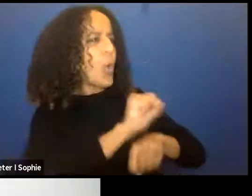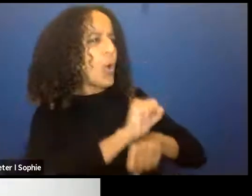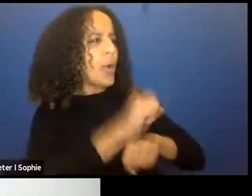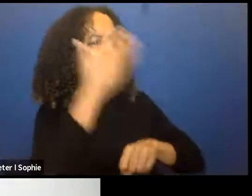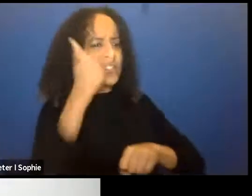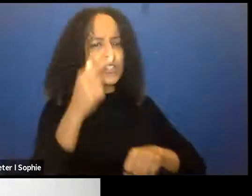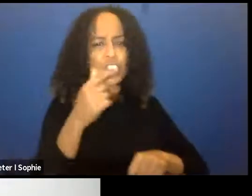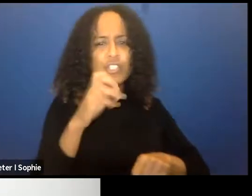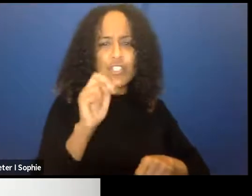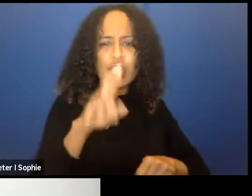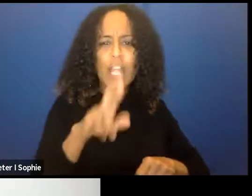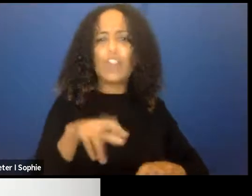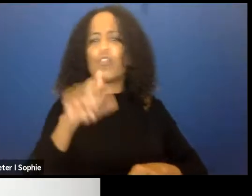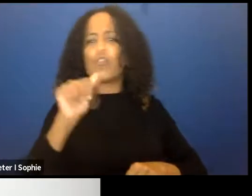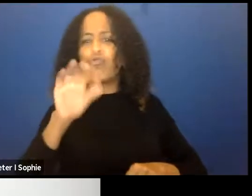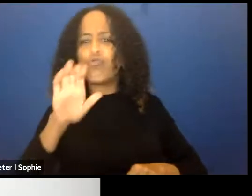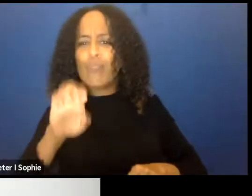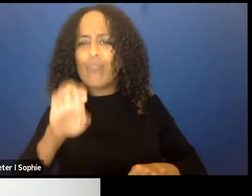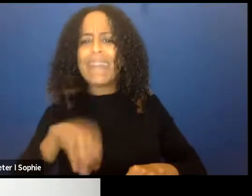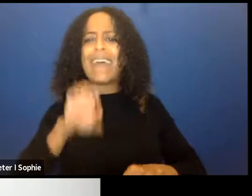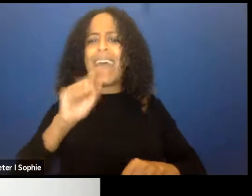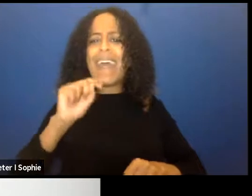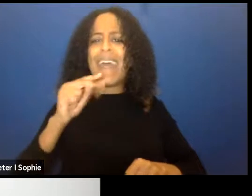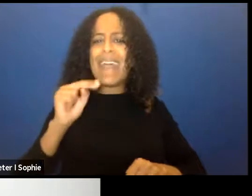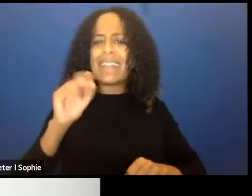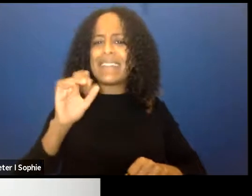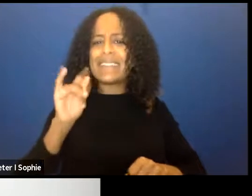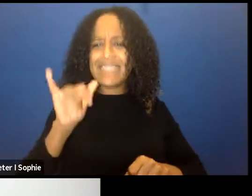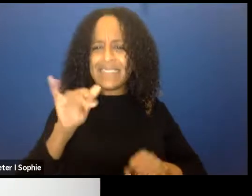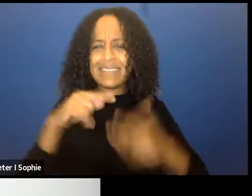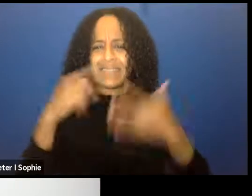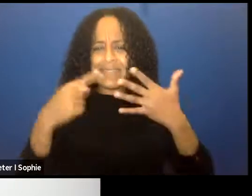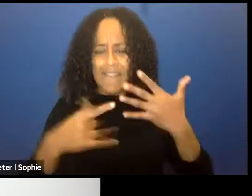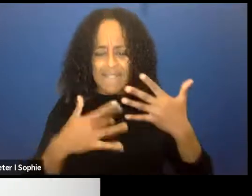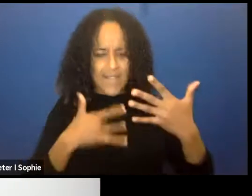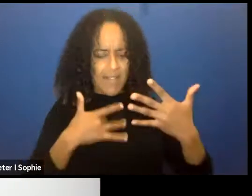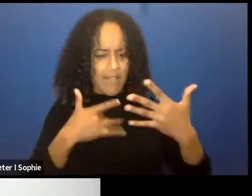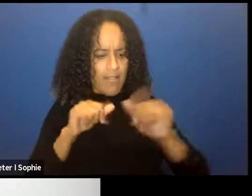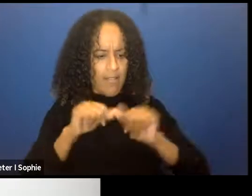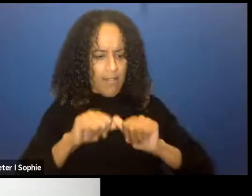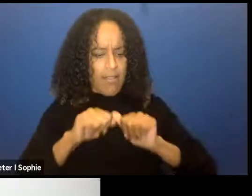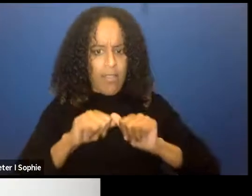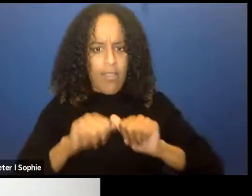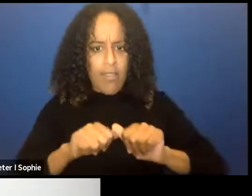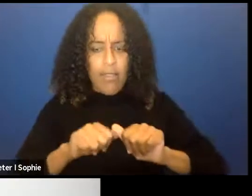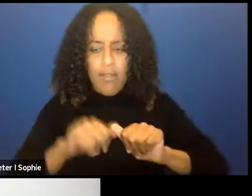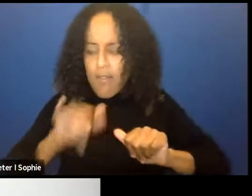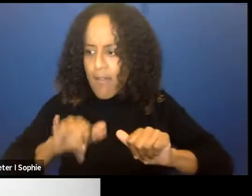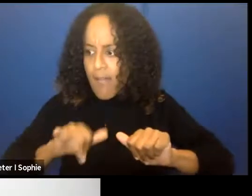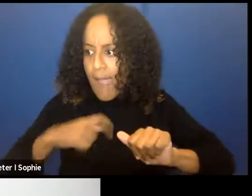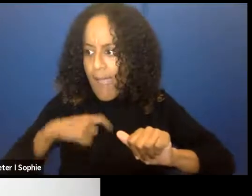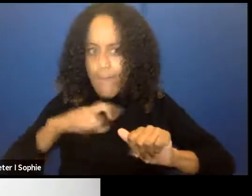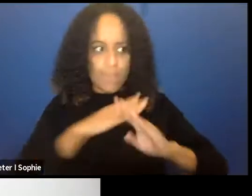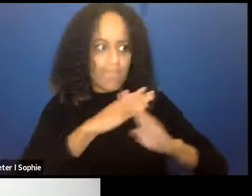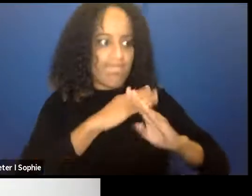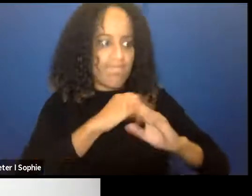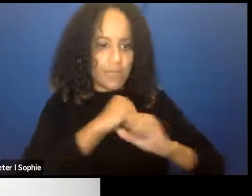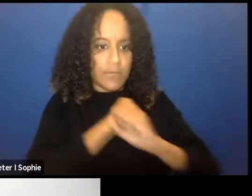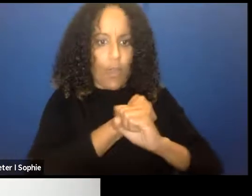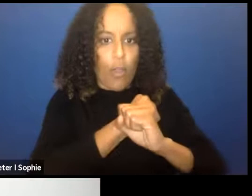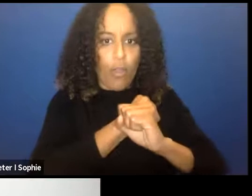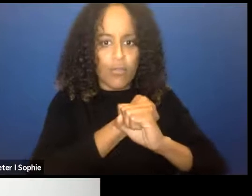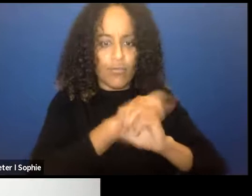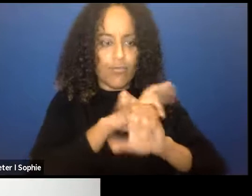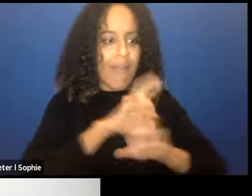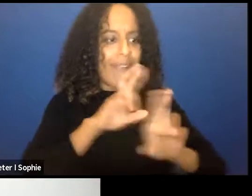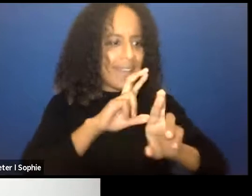race and your ethnicity. And it's this feeling of constantly kind of having to be on guard, concerned that